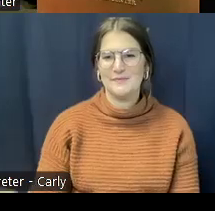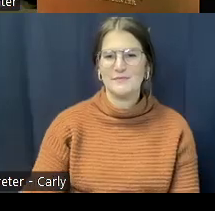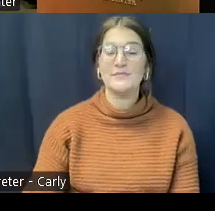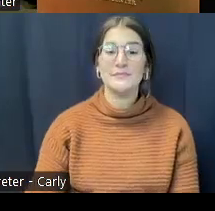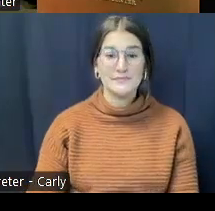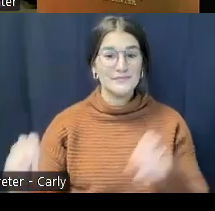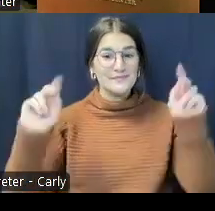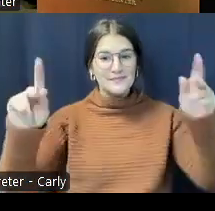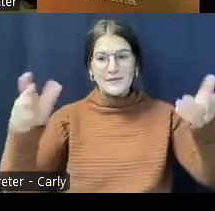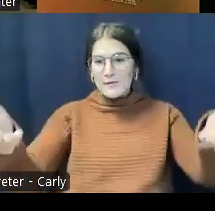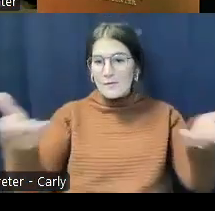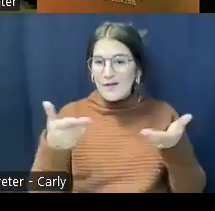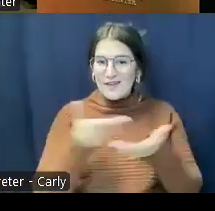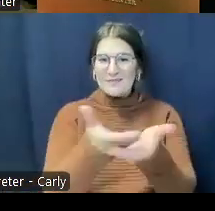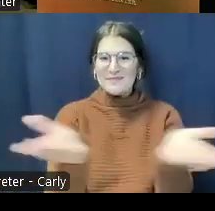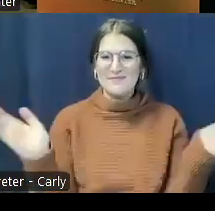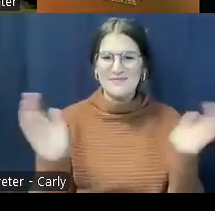Okay, welcome everybody.